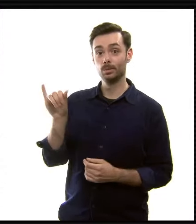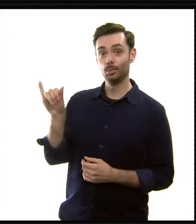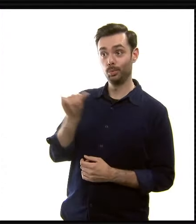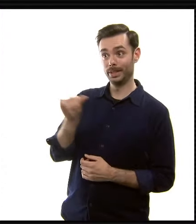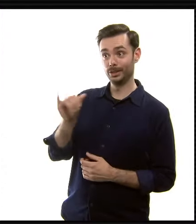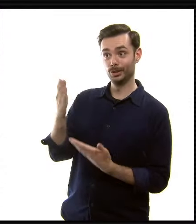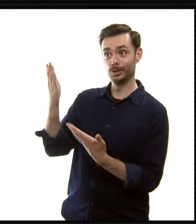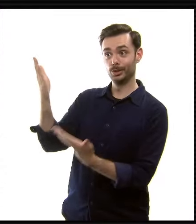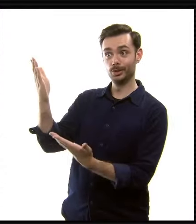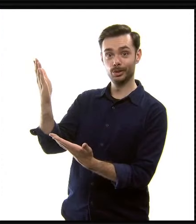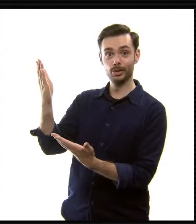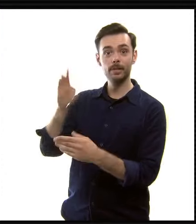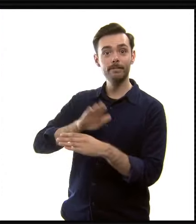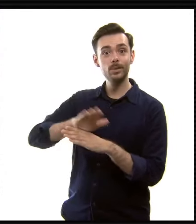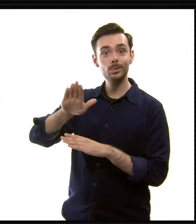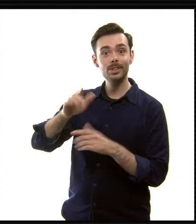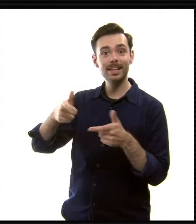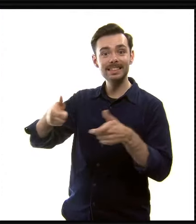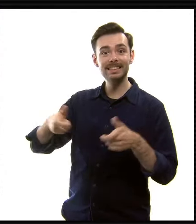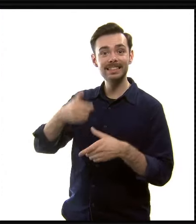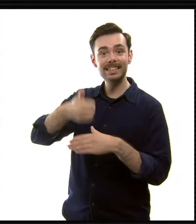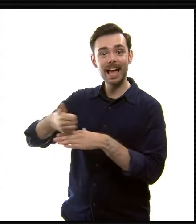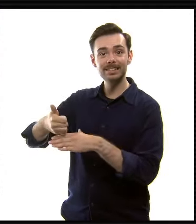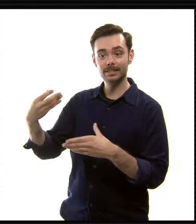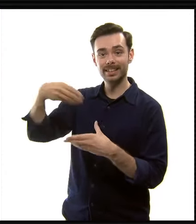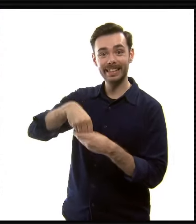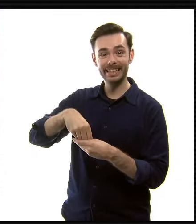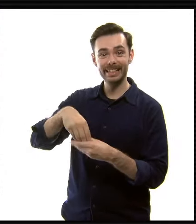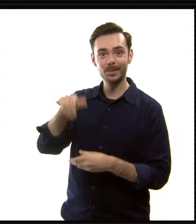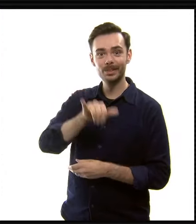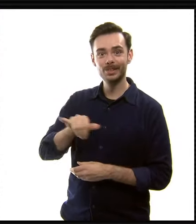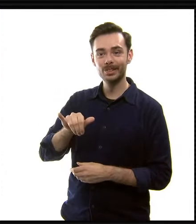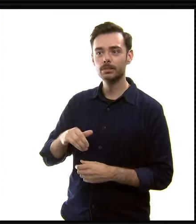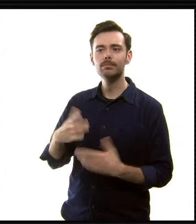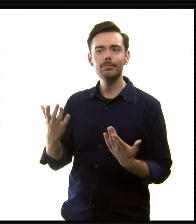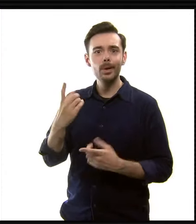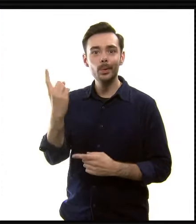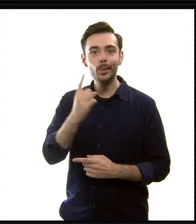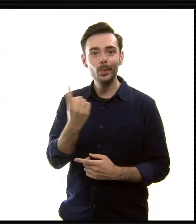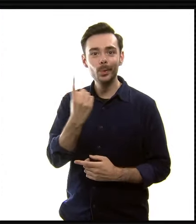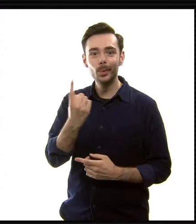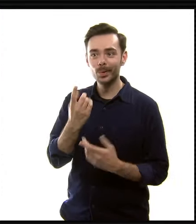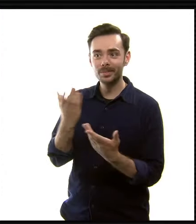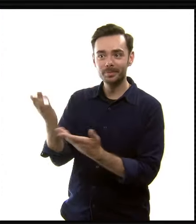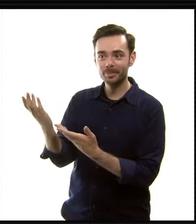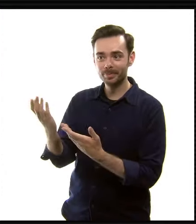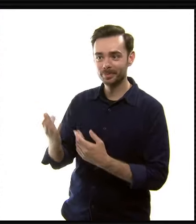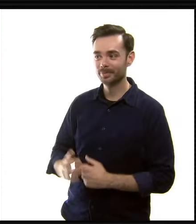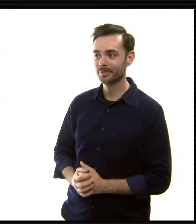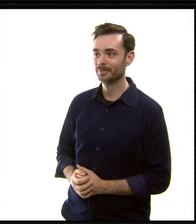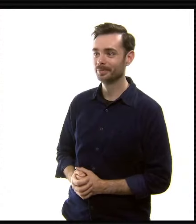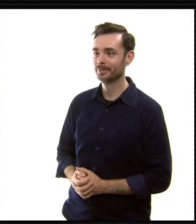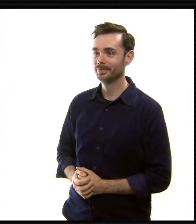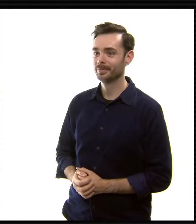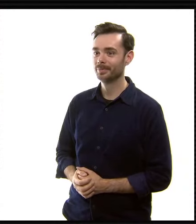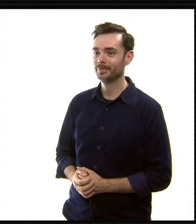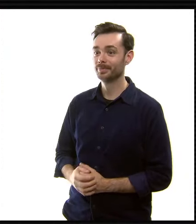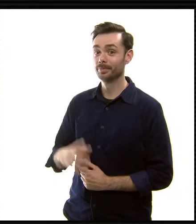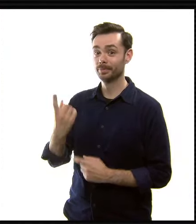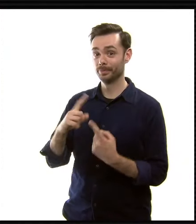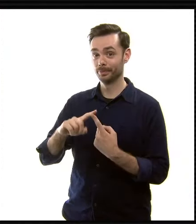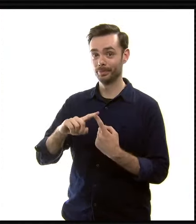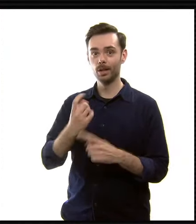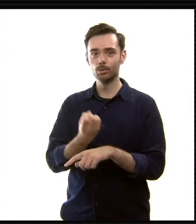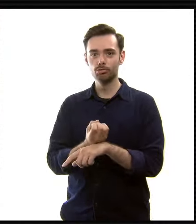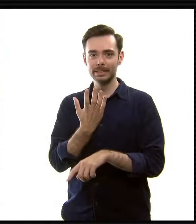sets. Oh, there they are on the screen. Who we got here? Yeah, tell us who these are. So we have a choice between 3 knights. You have the Crystal Knight with his very